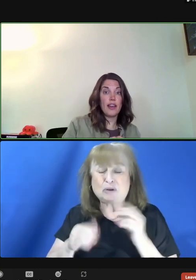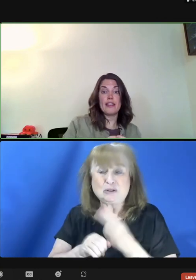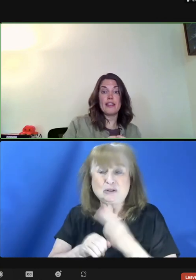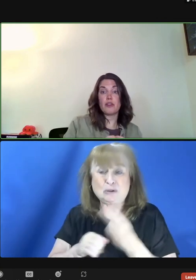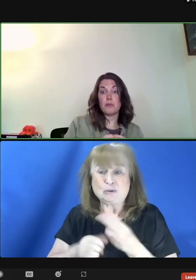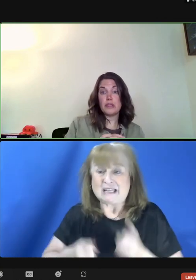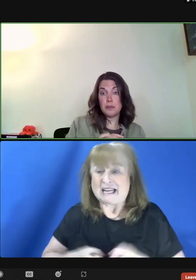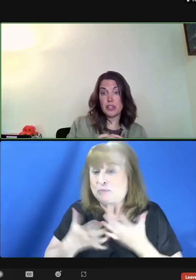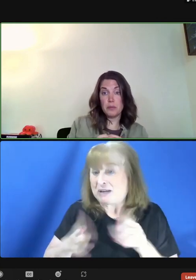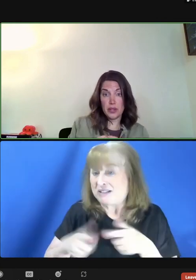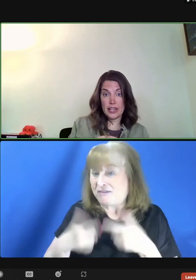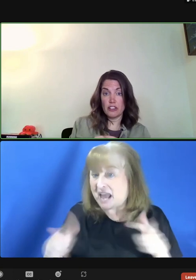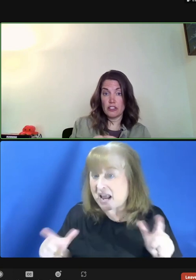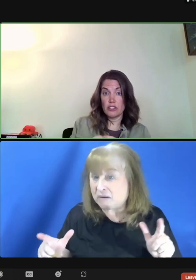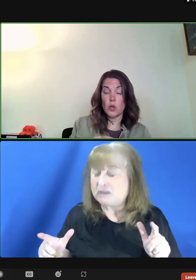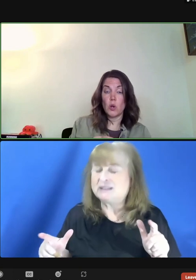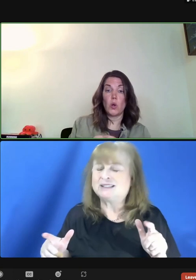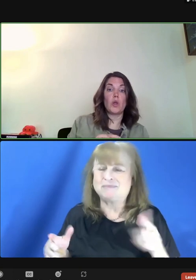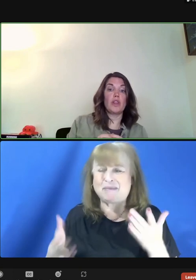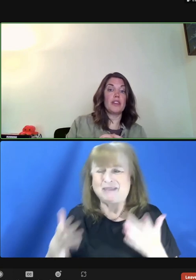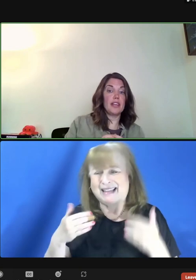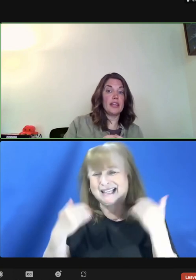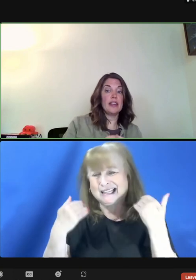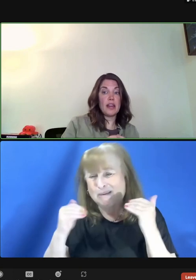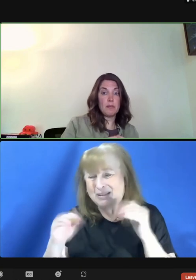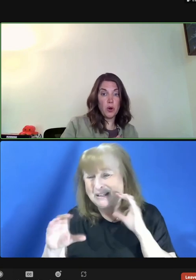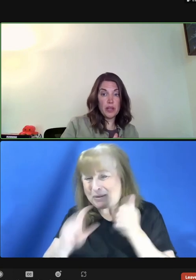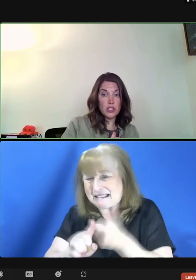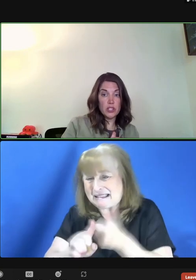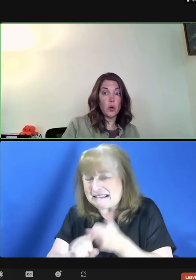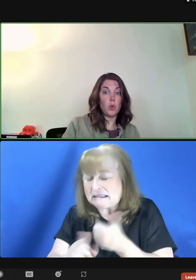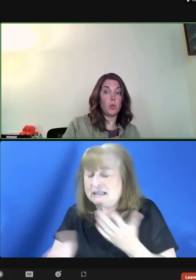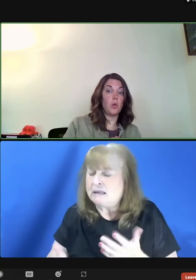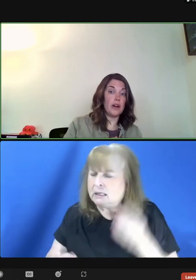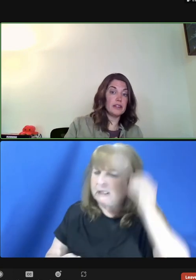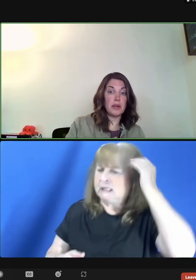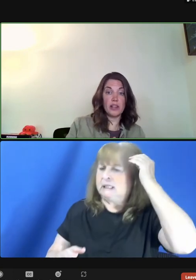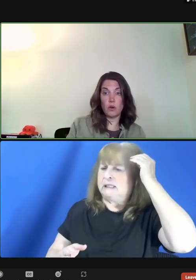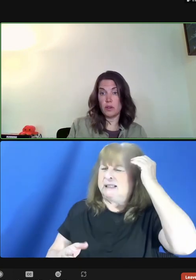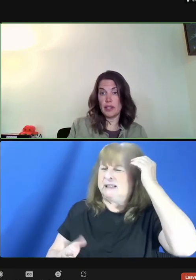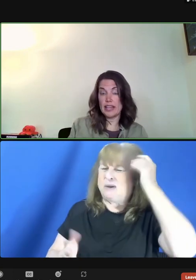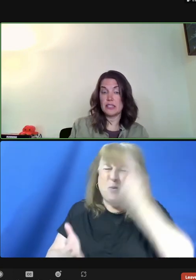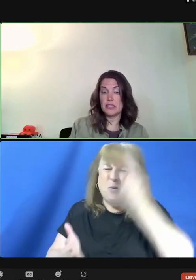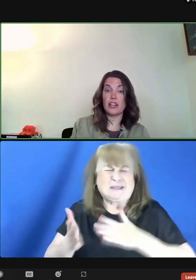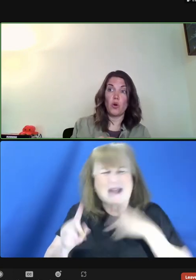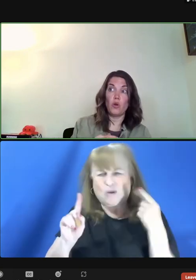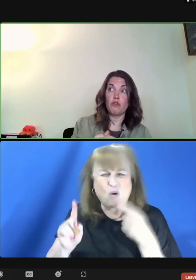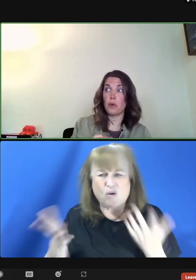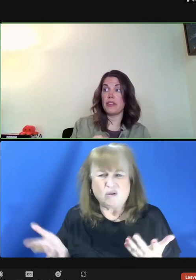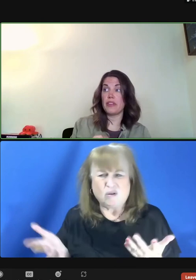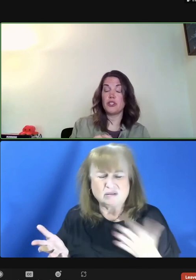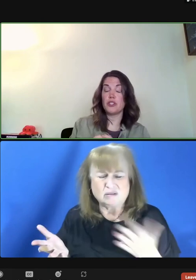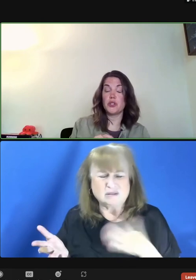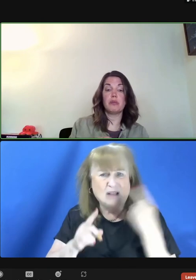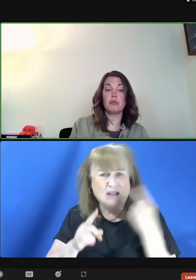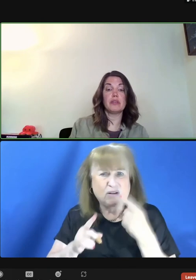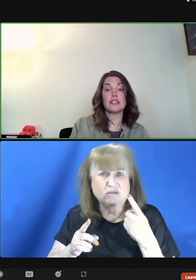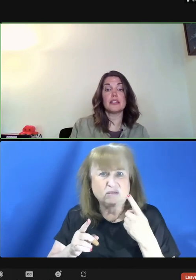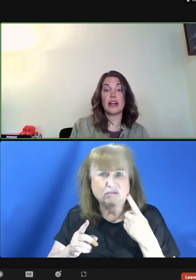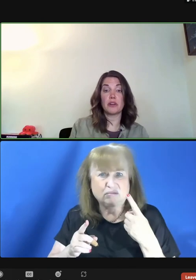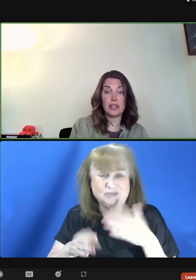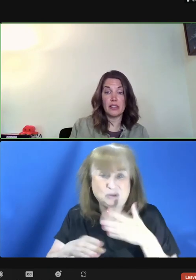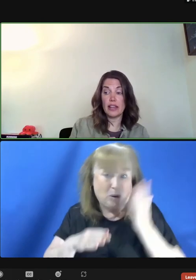language, that are limited communicators, thinking in that moment, what is my goal? Is my goal for them